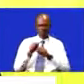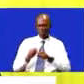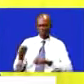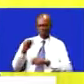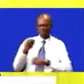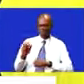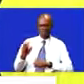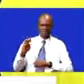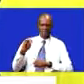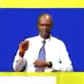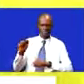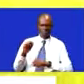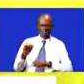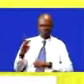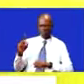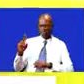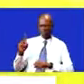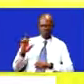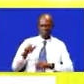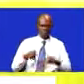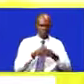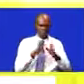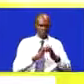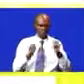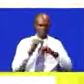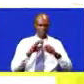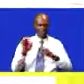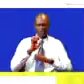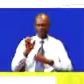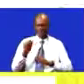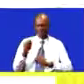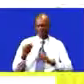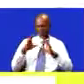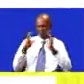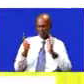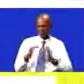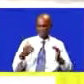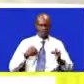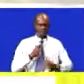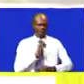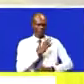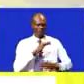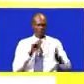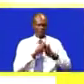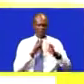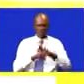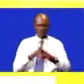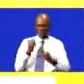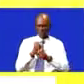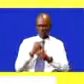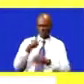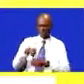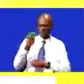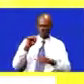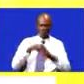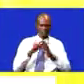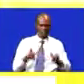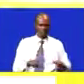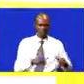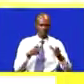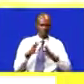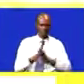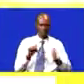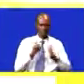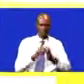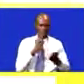oganda mawuok e pinje mag Afrika ma ugwe mondo kik bed kod luoro mora mora seche magitimo lupo e Nam Lolwe.